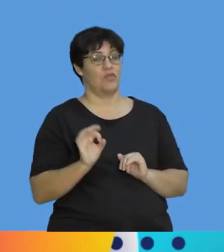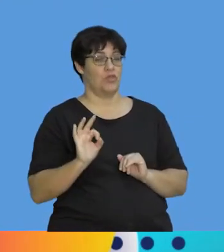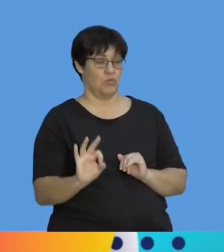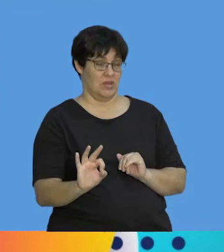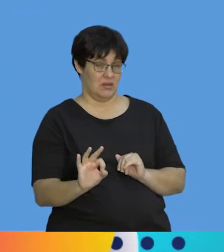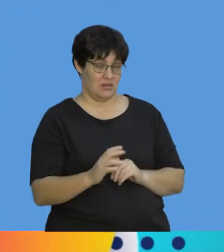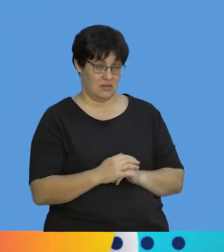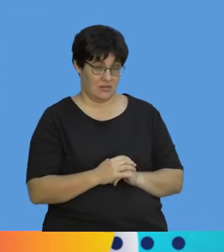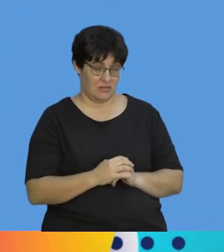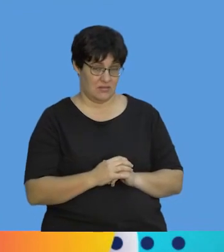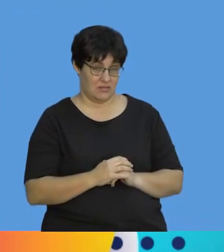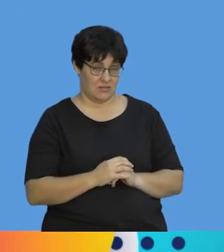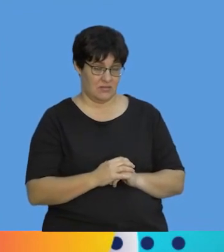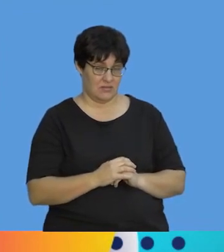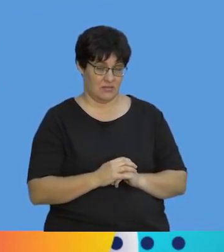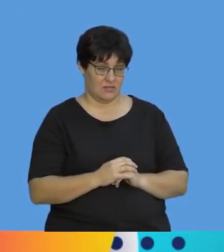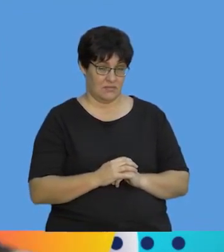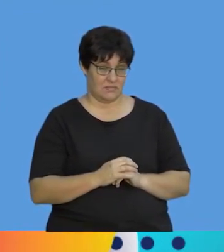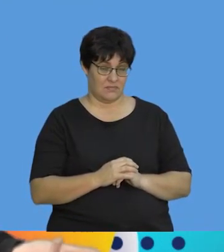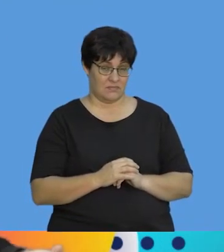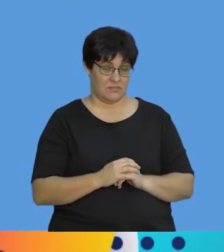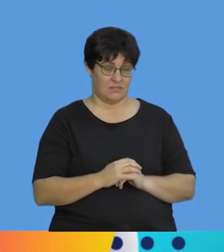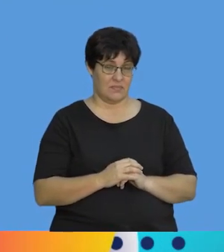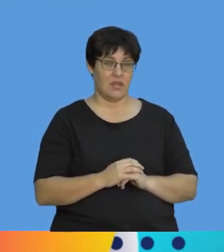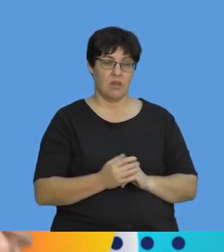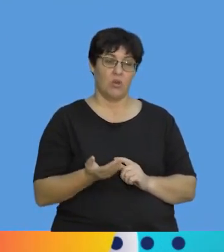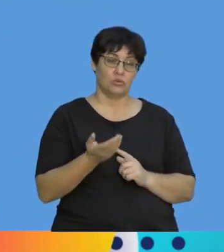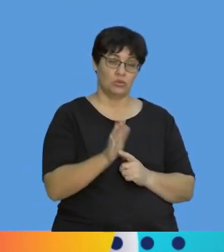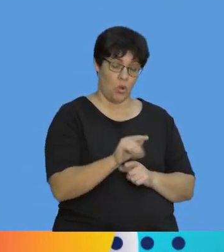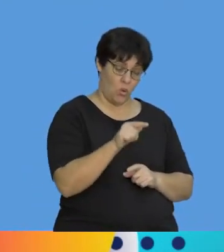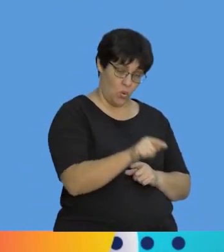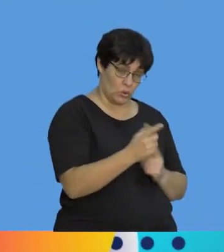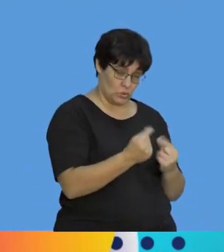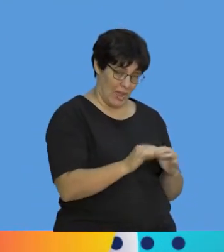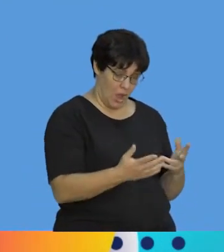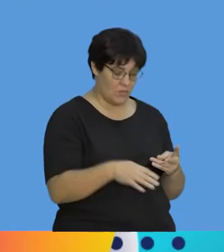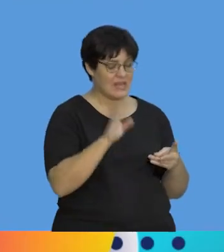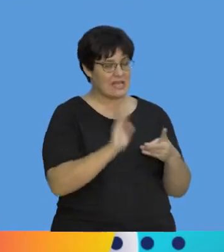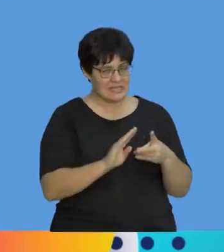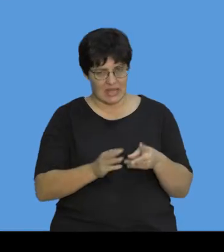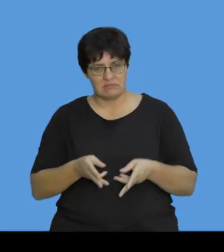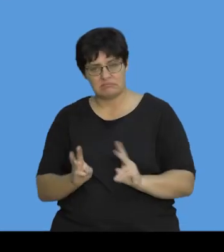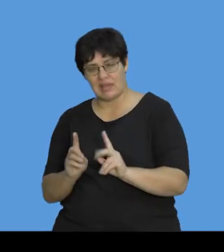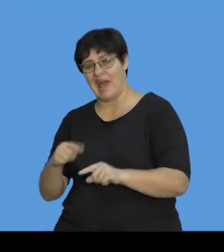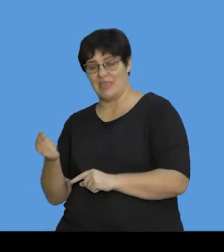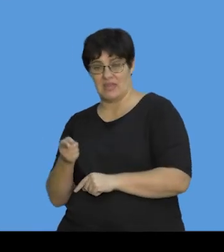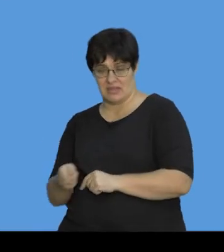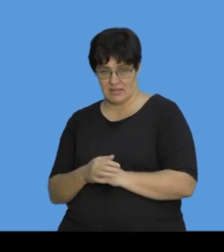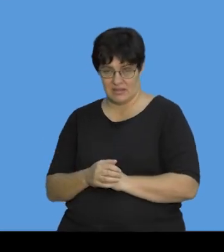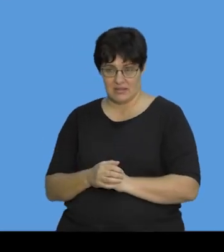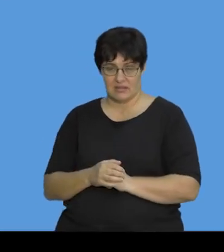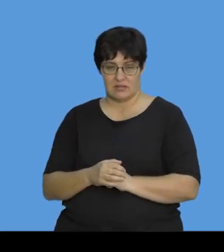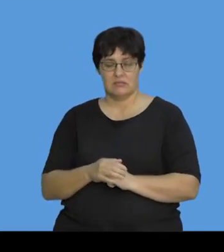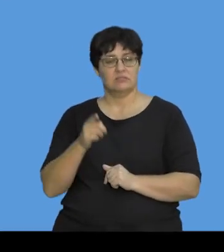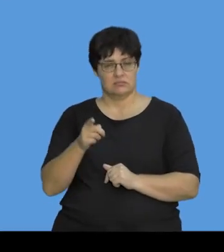3 marks. So I'm going to show you one way to do it, and then I'm going to show you another. We can